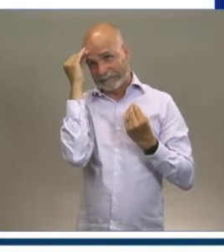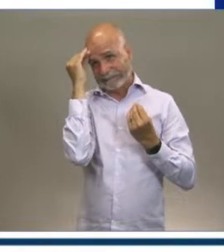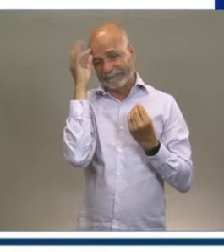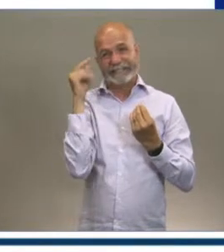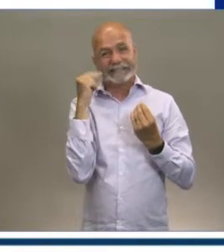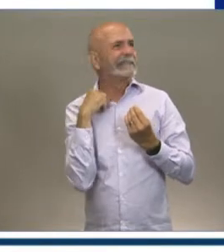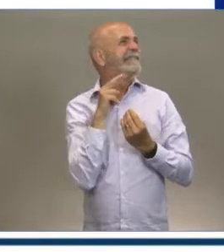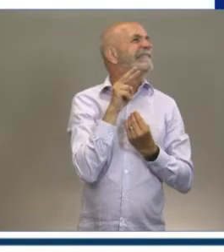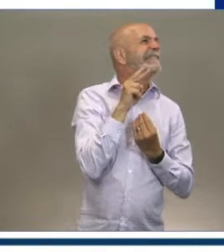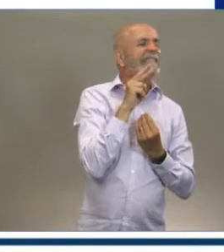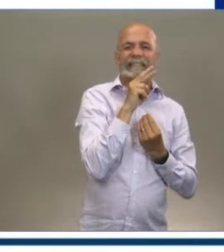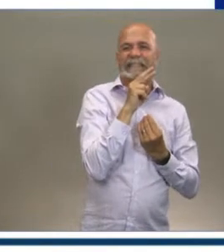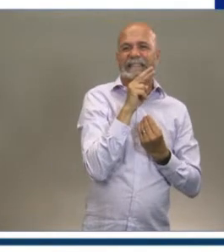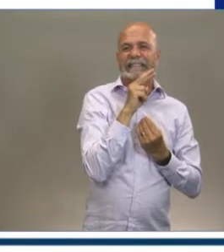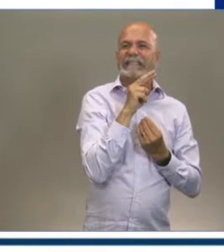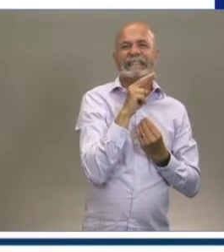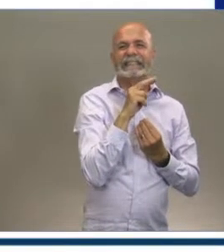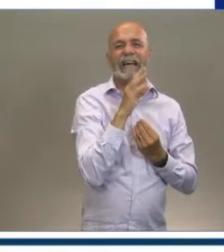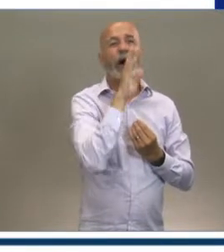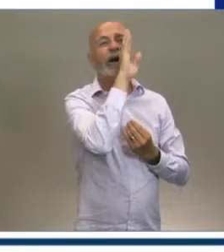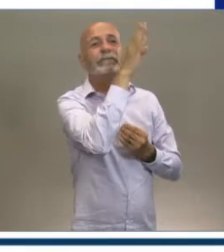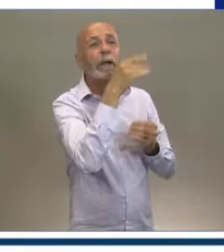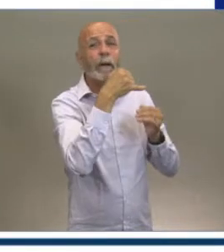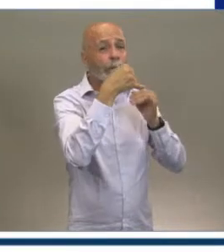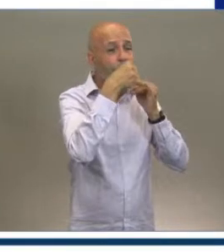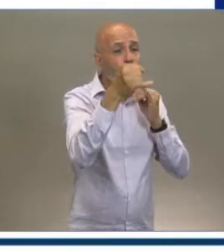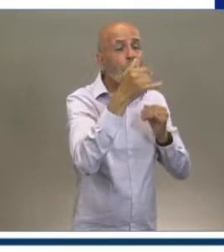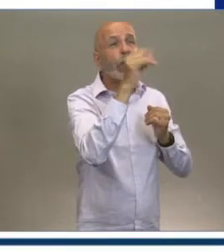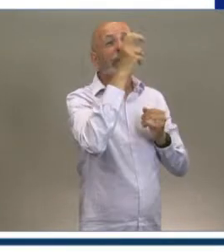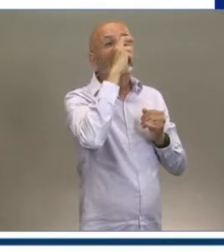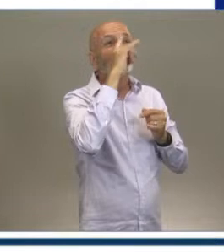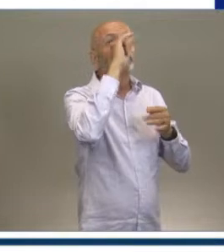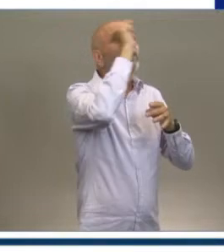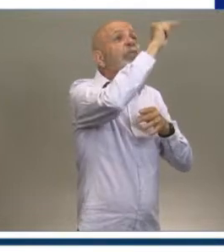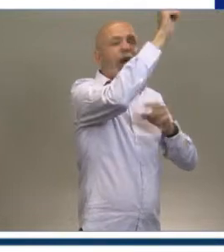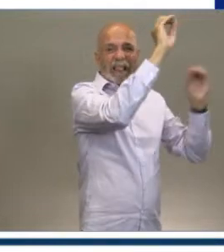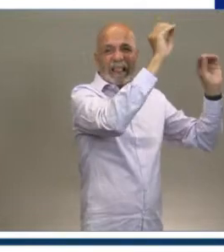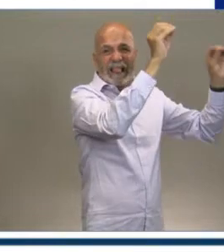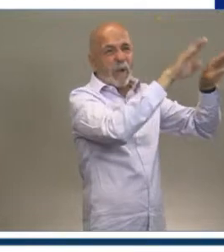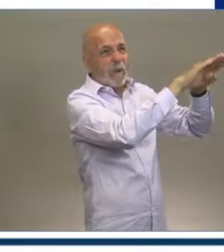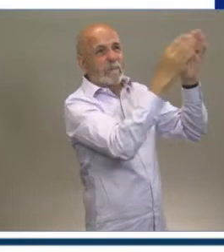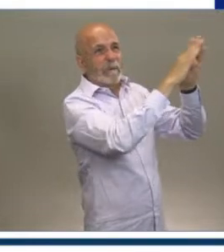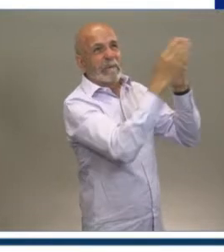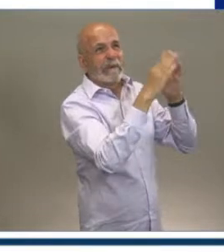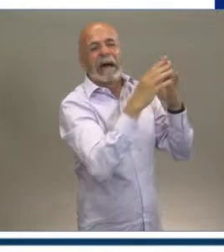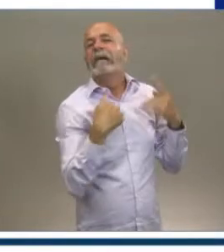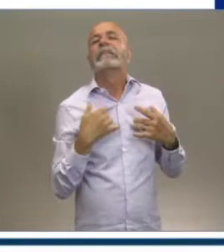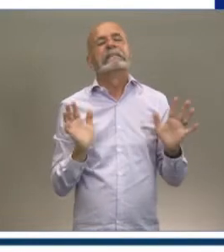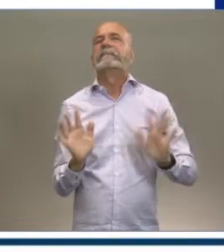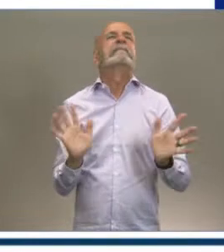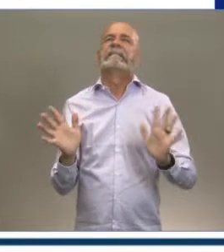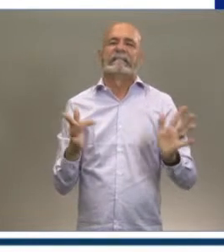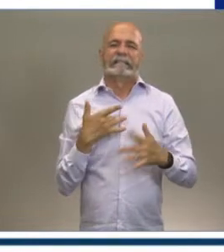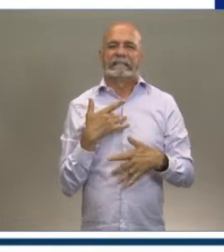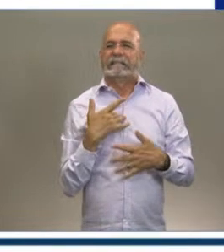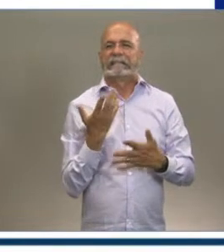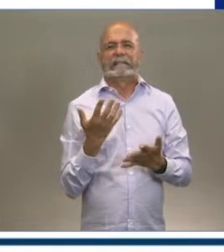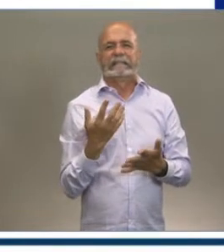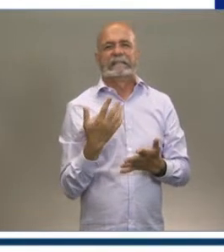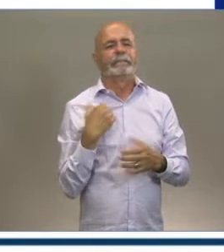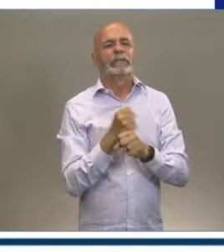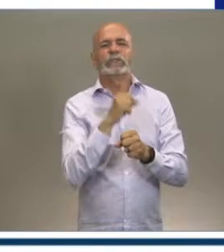their restrictions at their border or lack thereof. But we think that this is the right place to be, and the decision was made